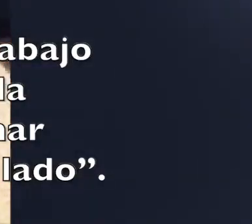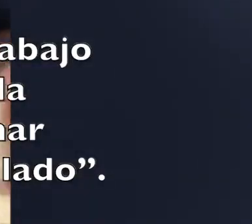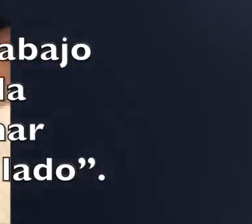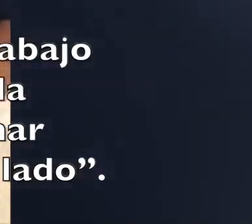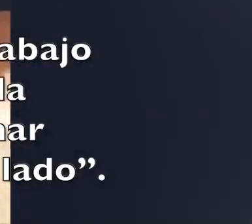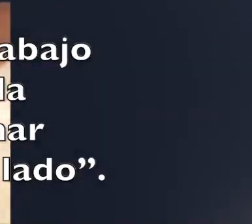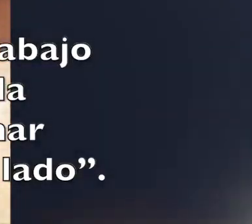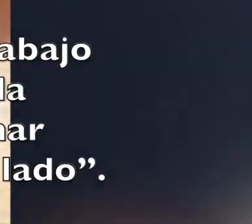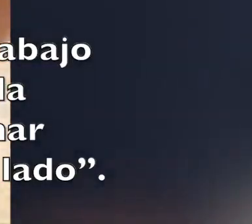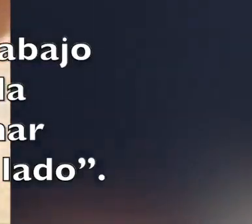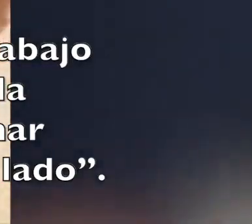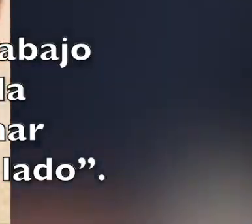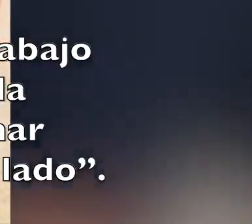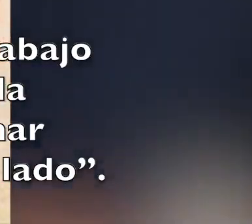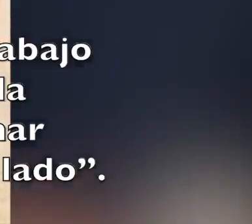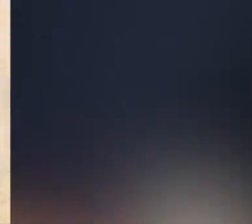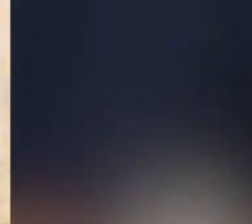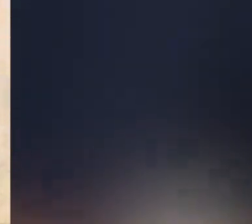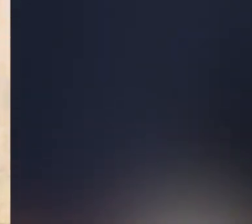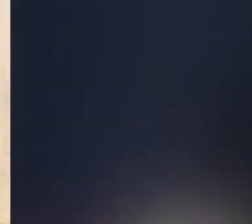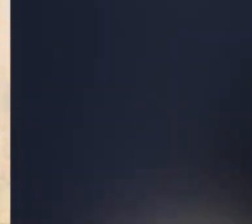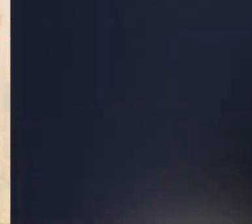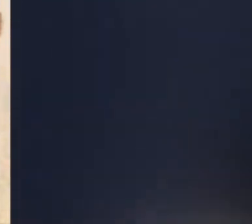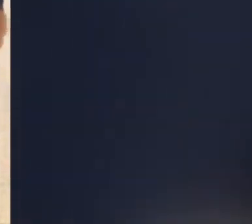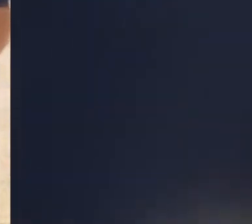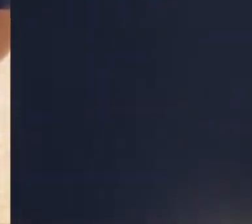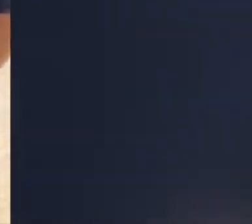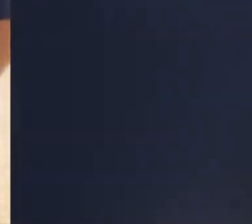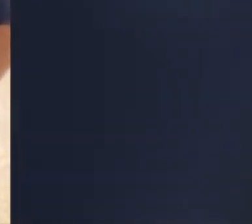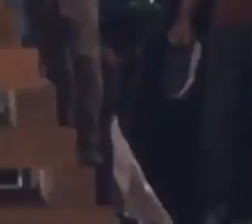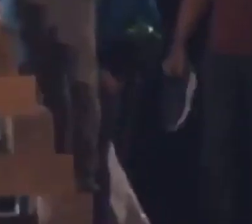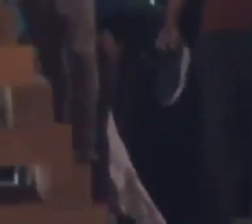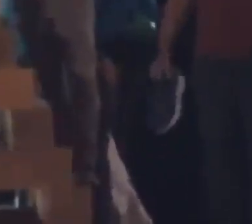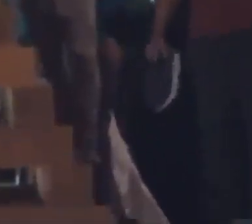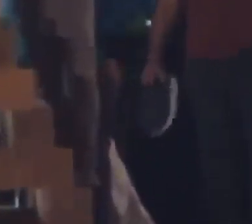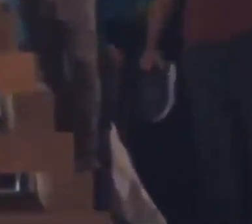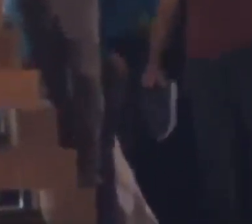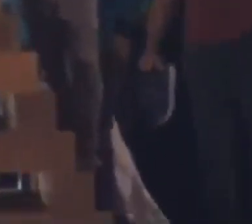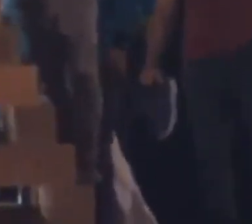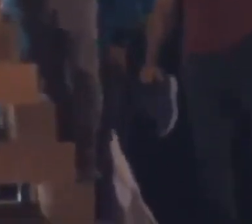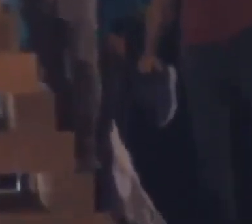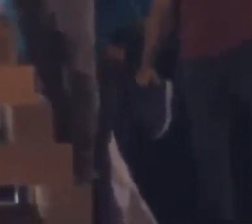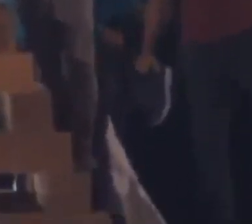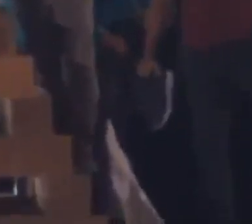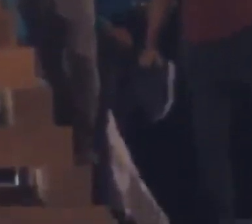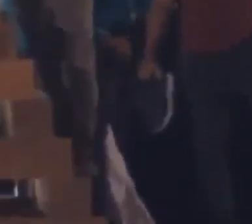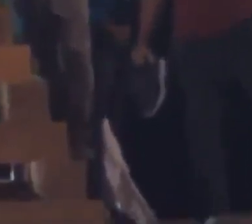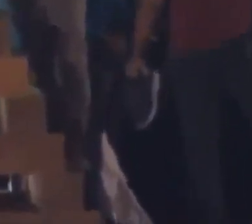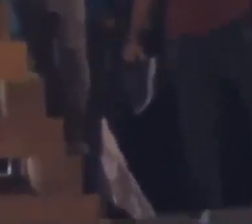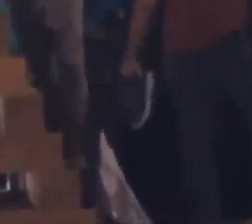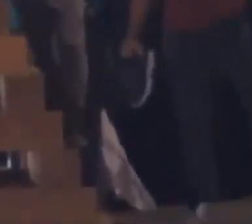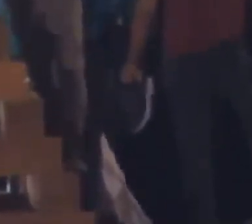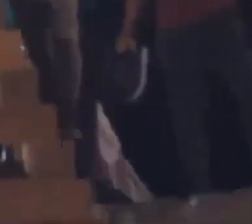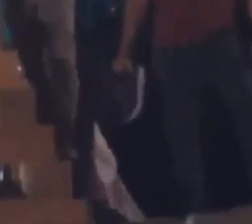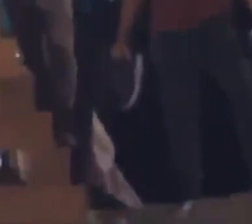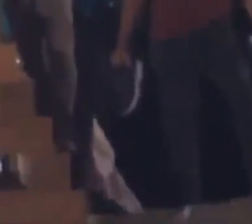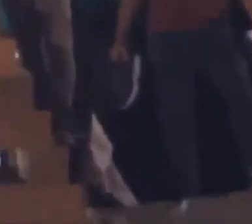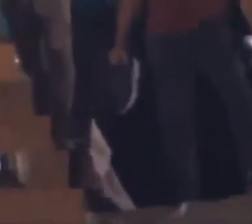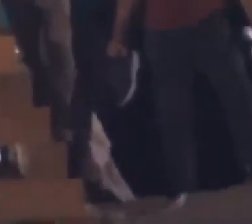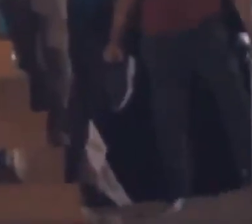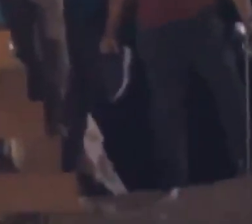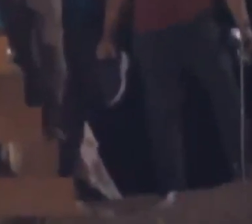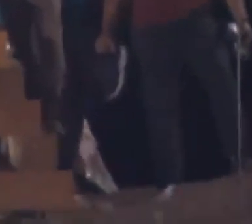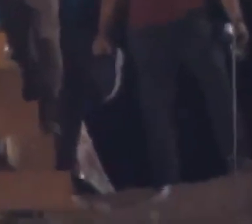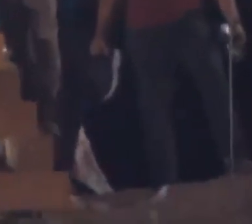I love you guys. Thank you for your support. And trust me, there's more to come. Además, dijo que este volcán es una pequeña parte